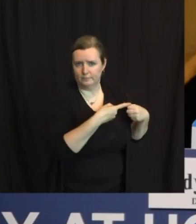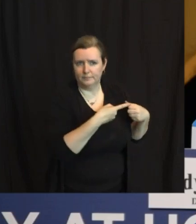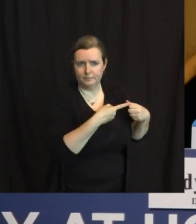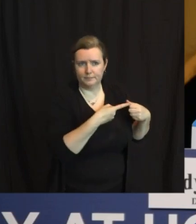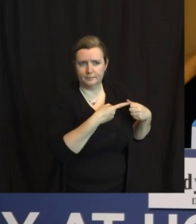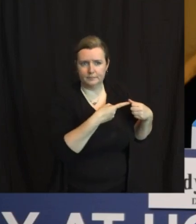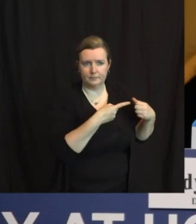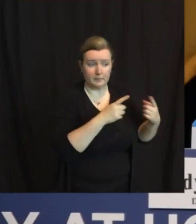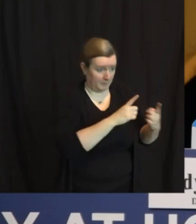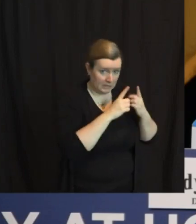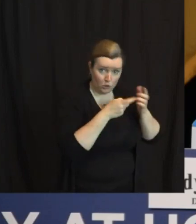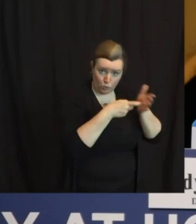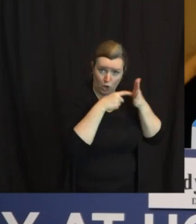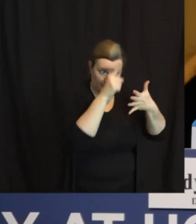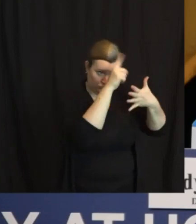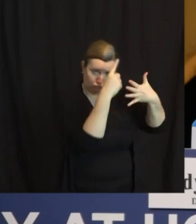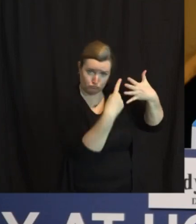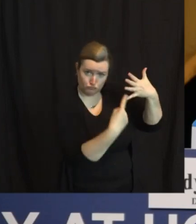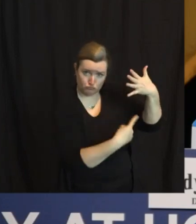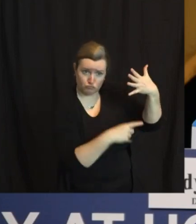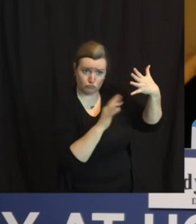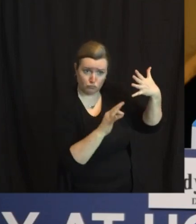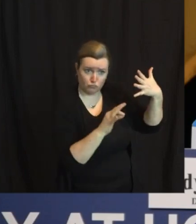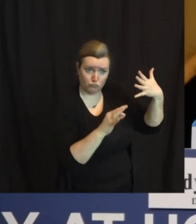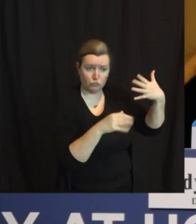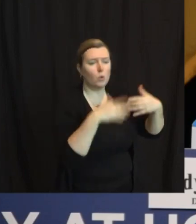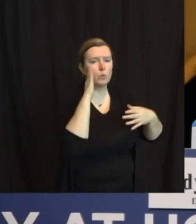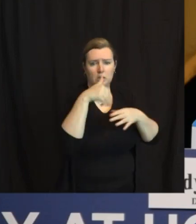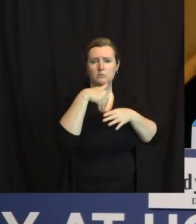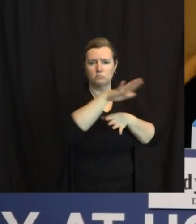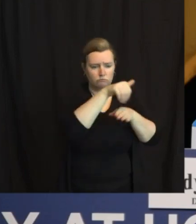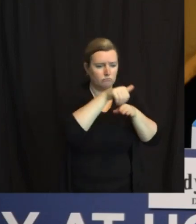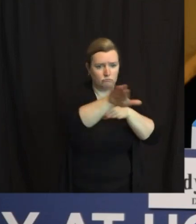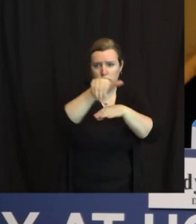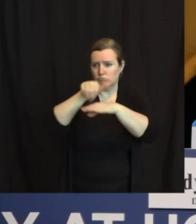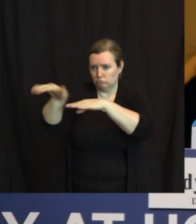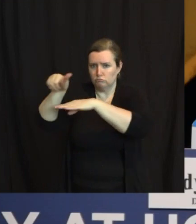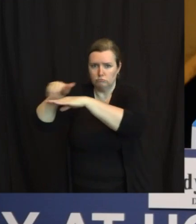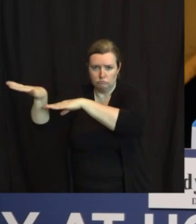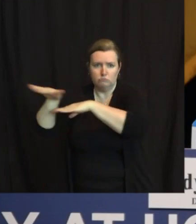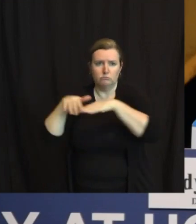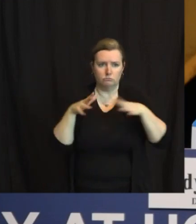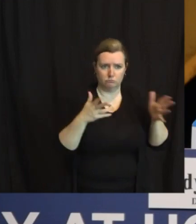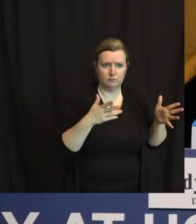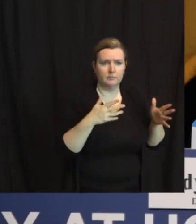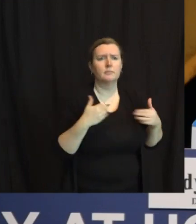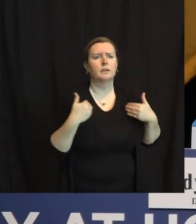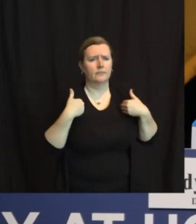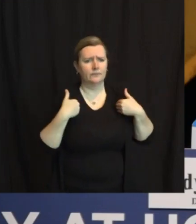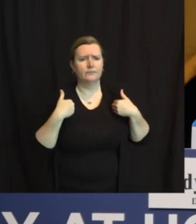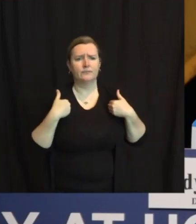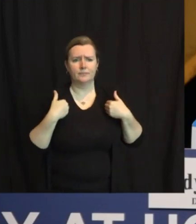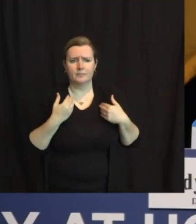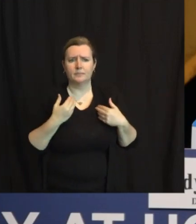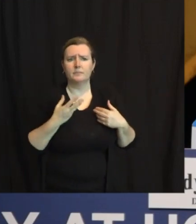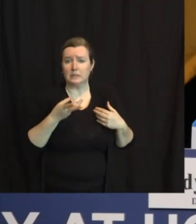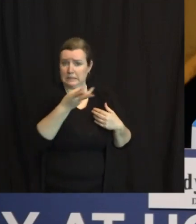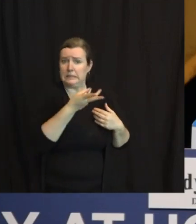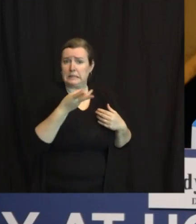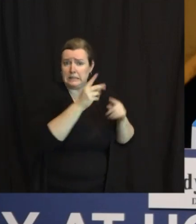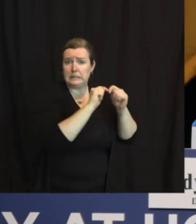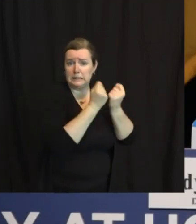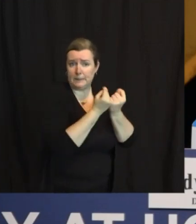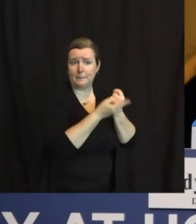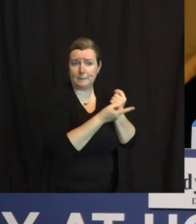requirements to facilities in need of staff. Students can work in teams of 4 to 6 to supplement the